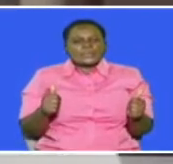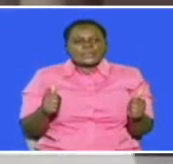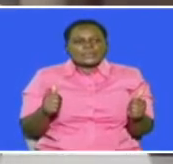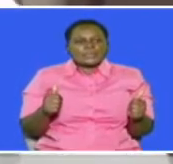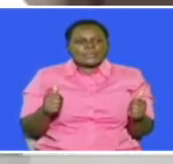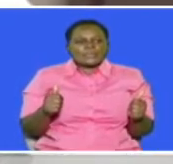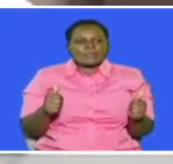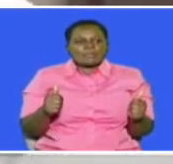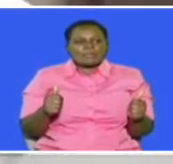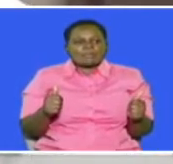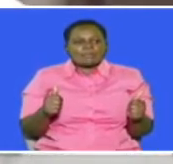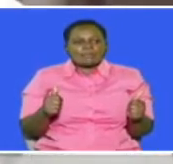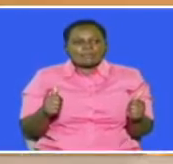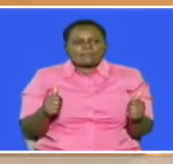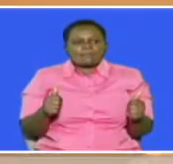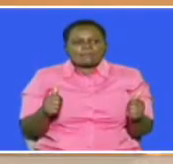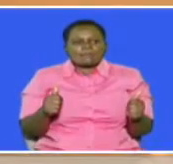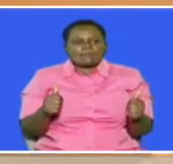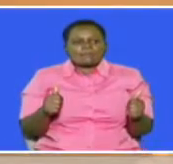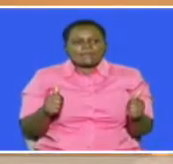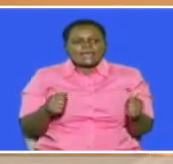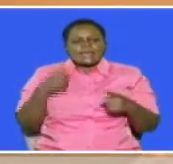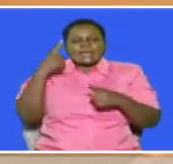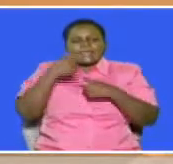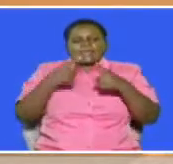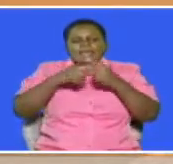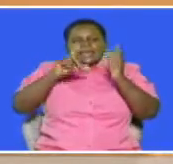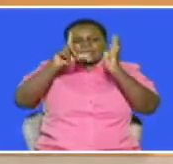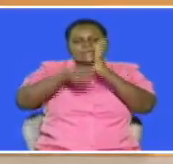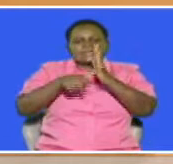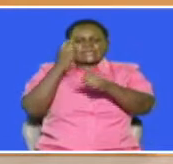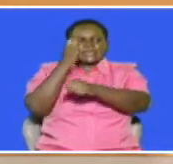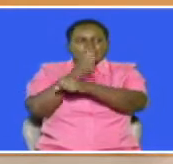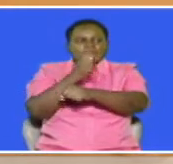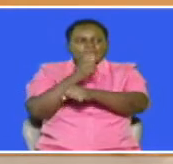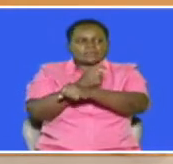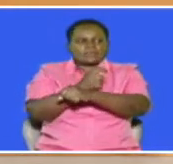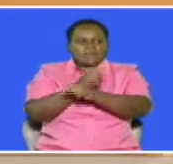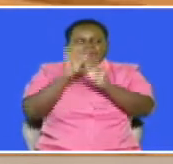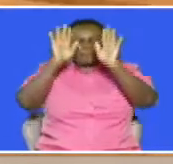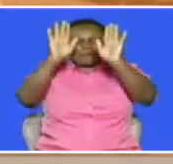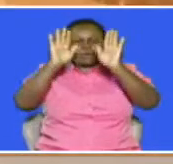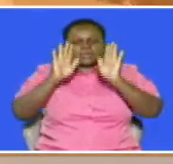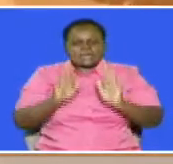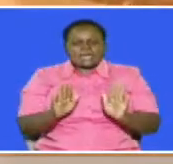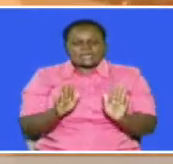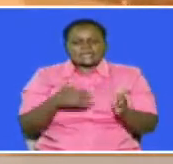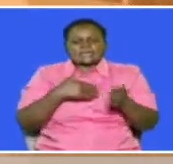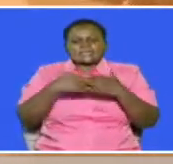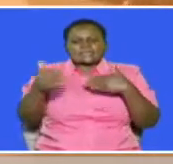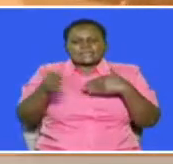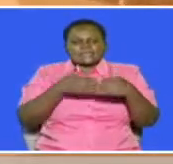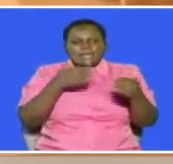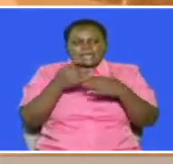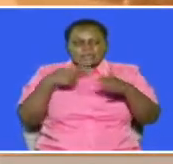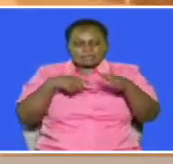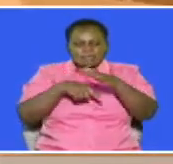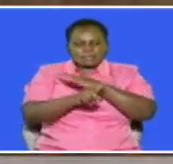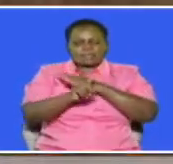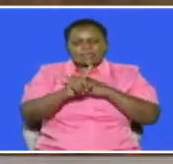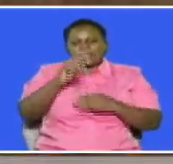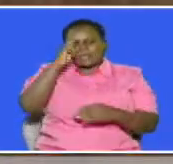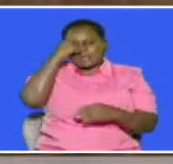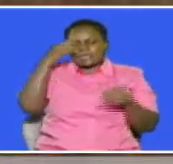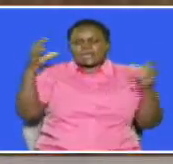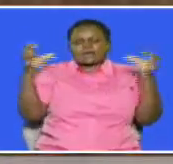they were not able to sustain it. Decades later, the temple remains a key significant landmark, cementing the entry of Indian